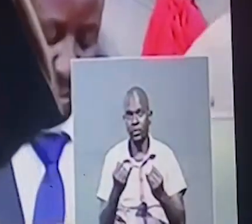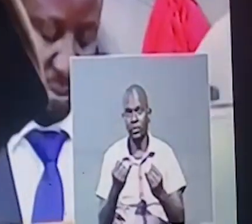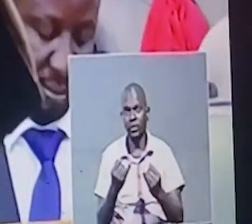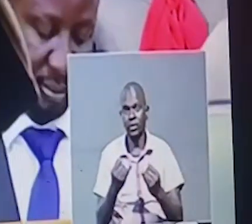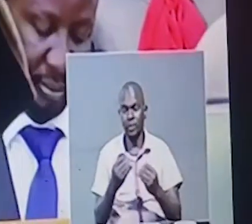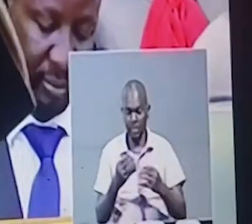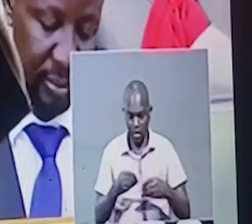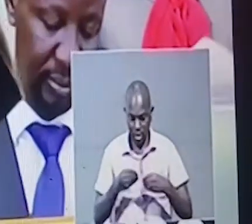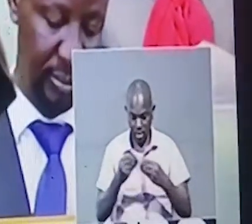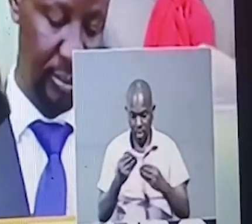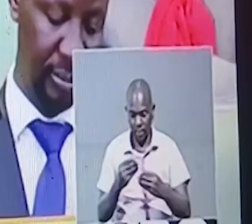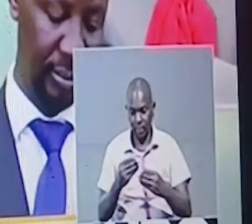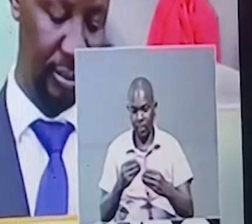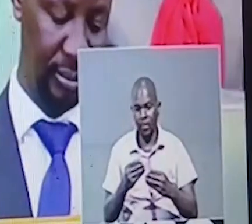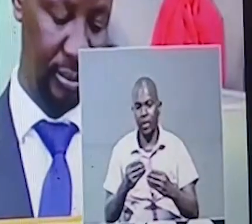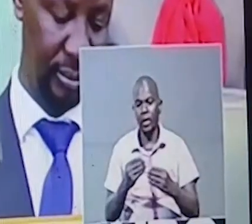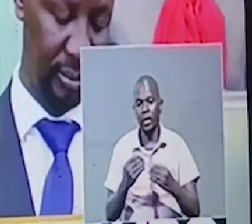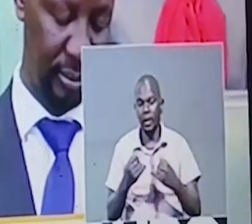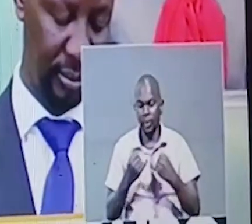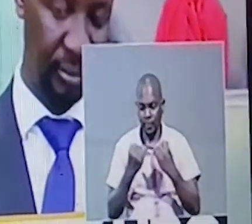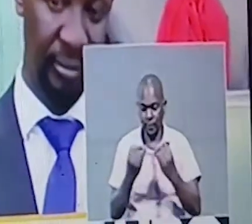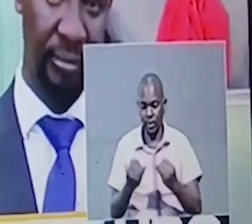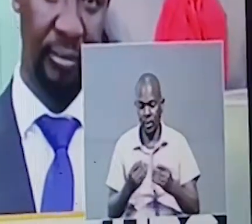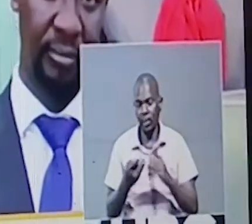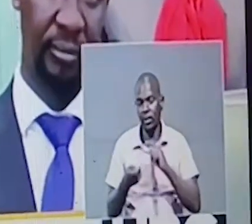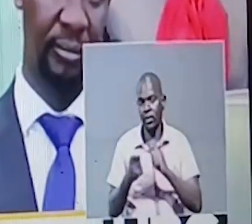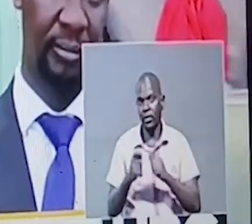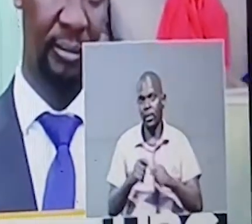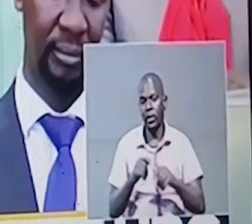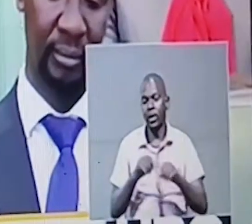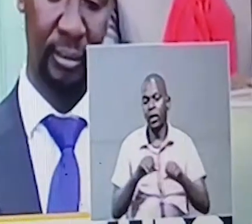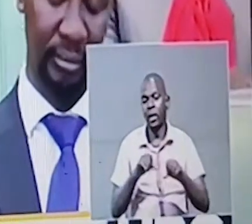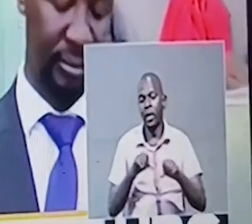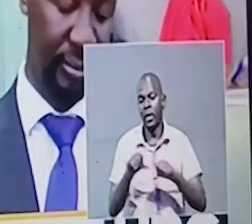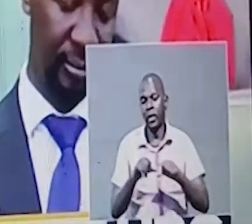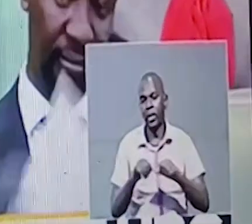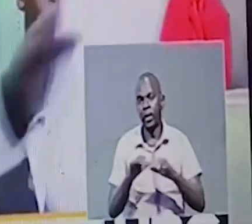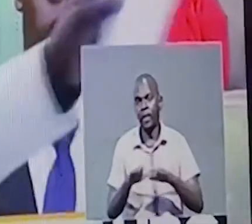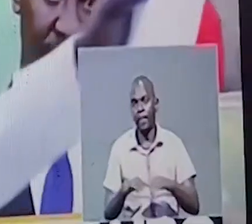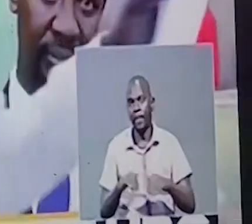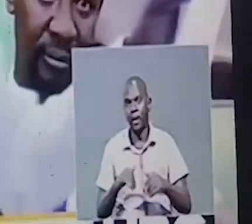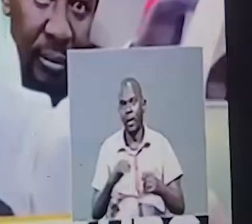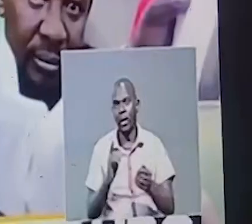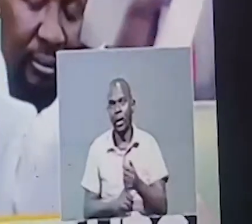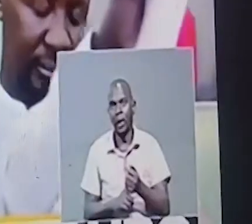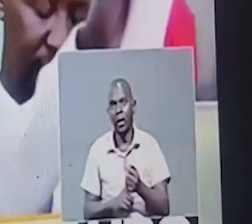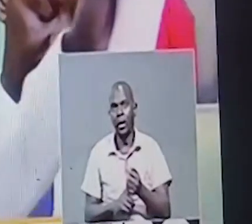I gave a notice to amend the Administration of Parliament Act. That notice was received